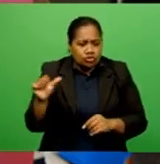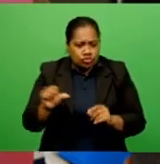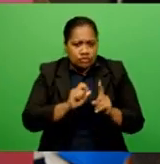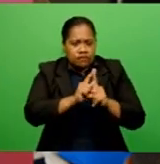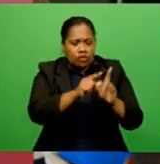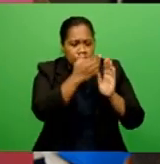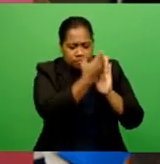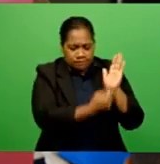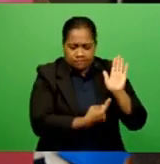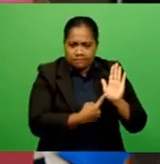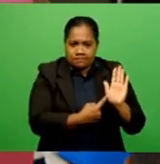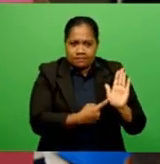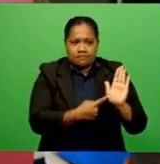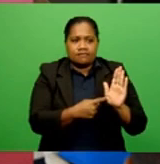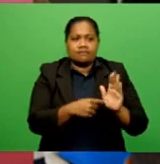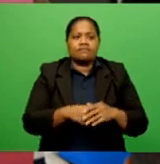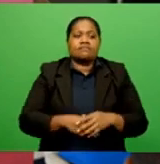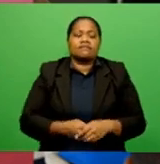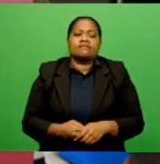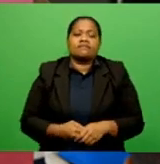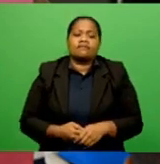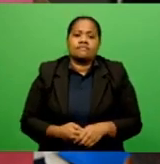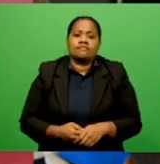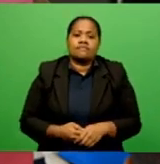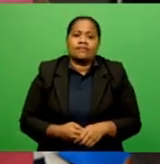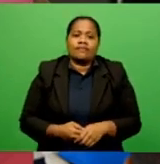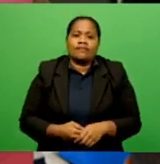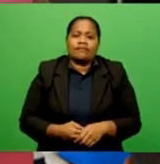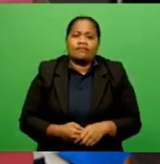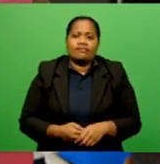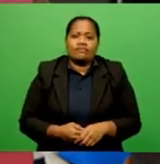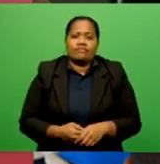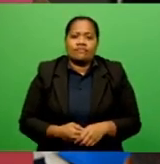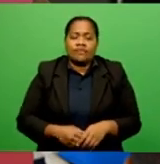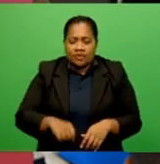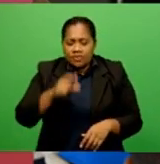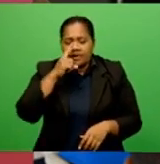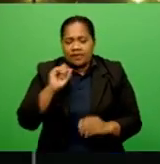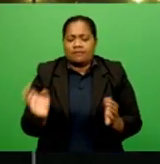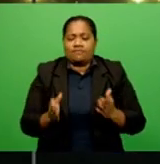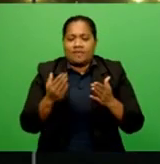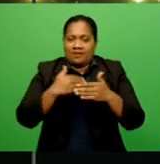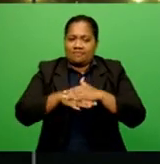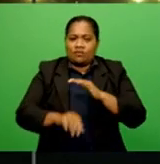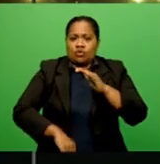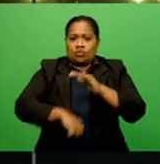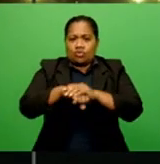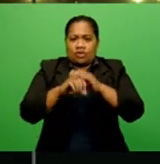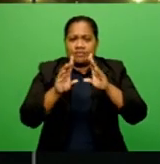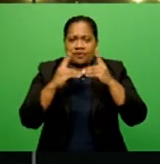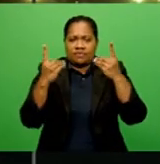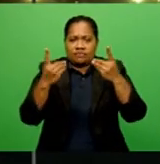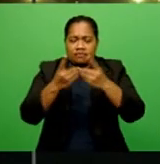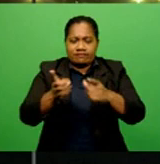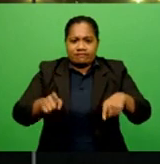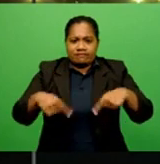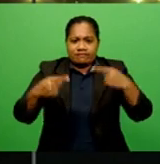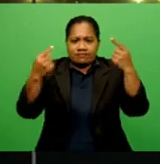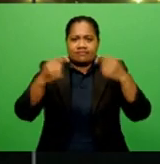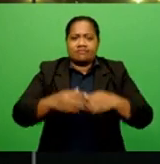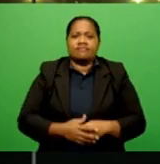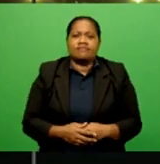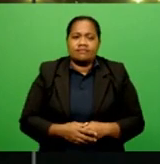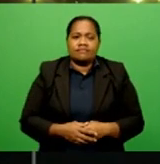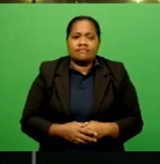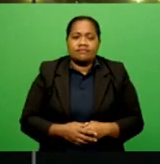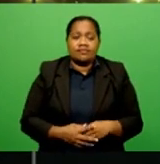order to play in top division competition. Sledgehammer Eroni Sau's